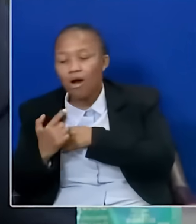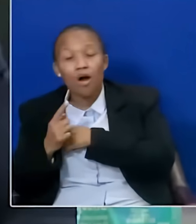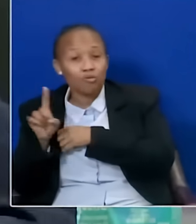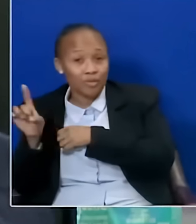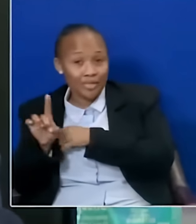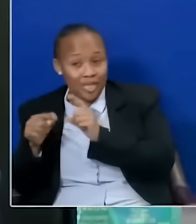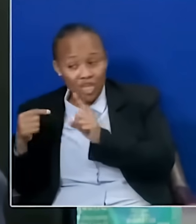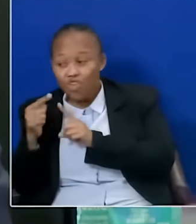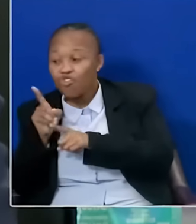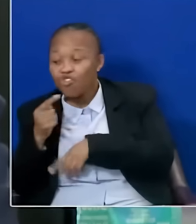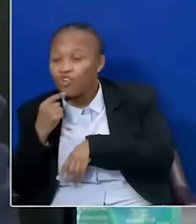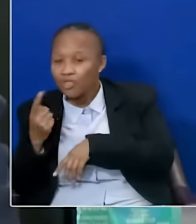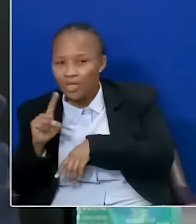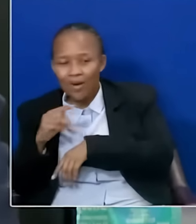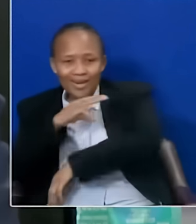I think it is,